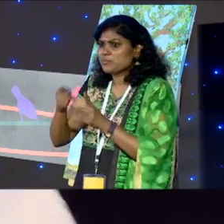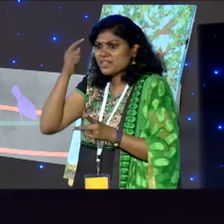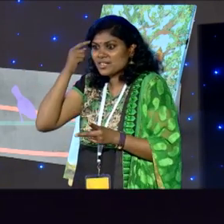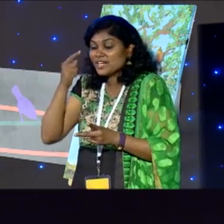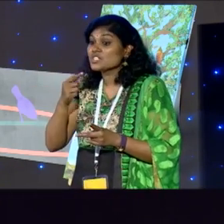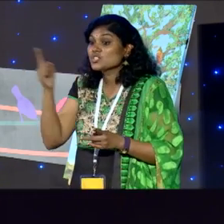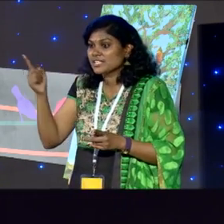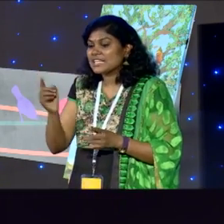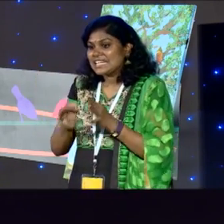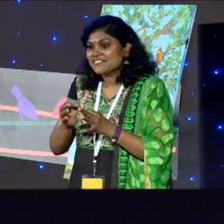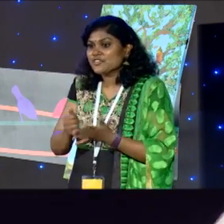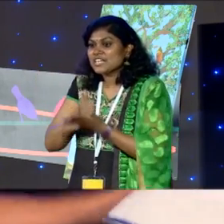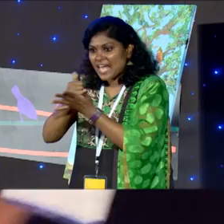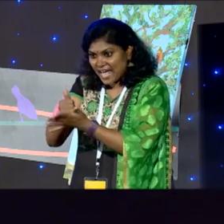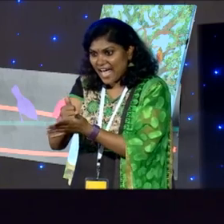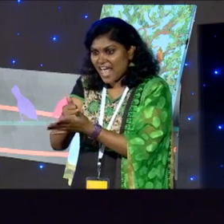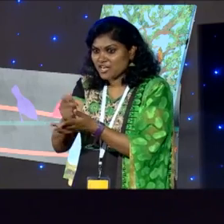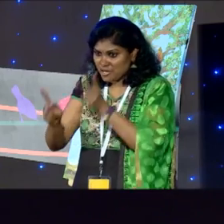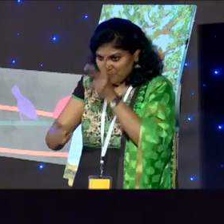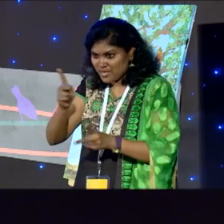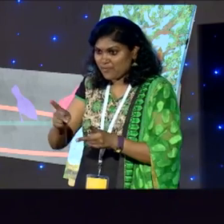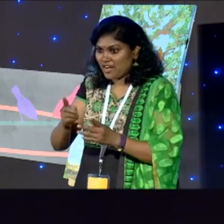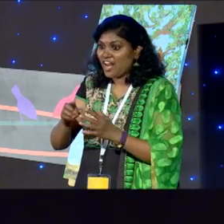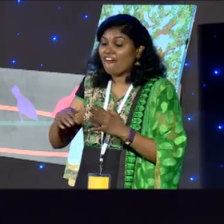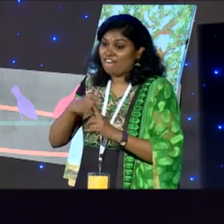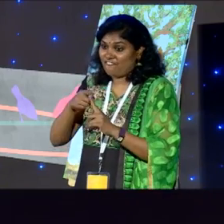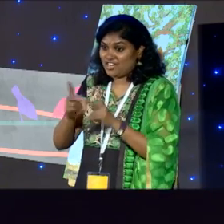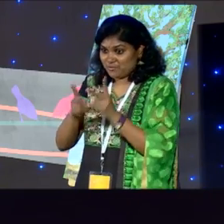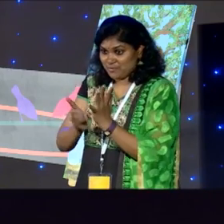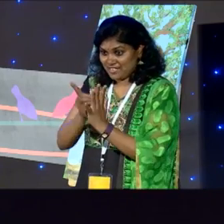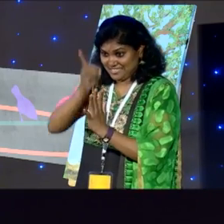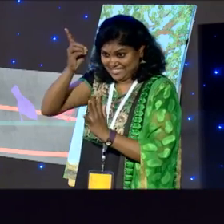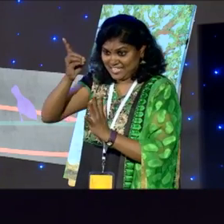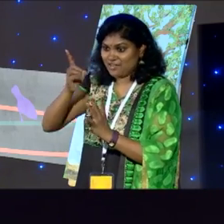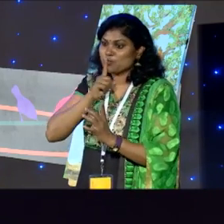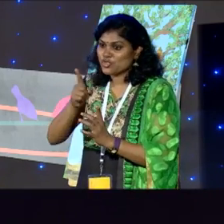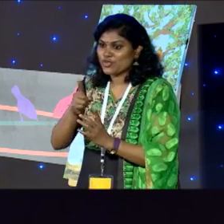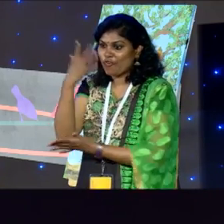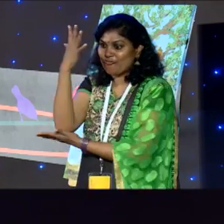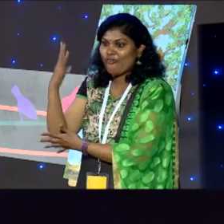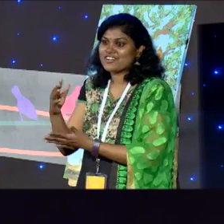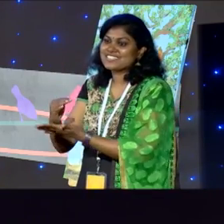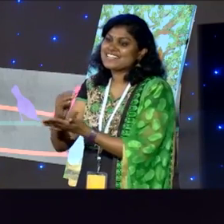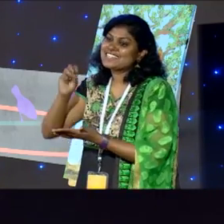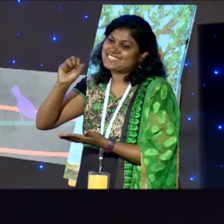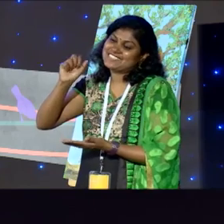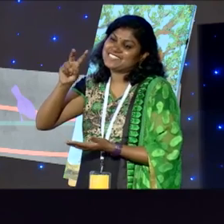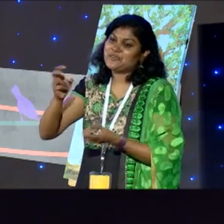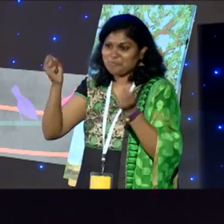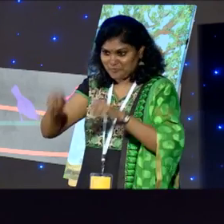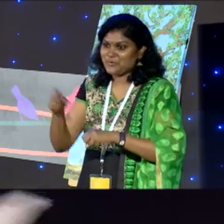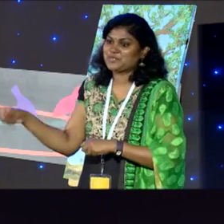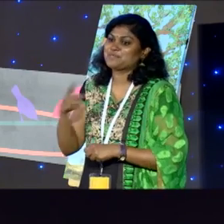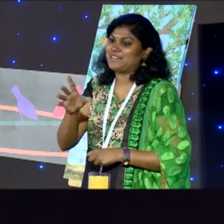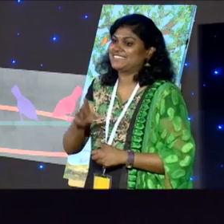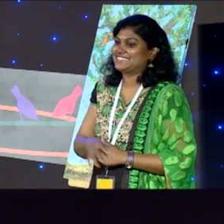then when we talk to them about conservation, because they trust us that we are there for them, they start listening to us also as to what we are saying,